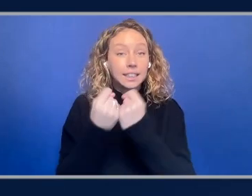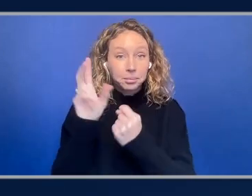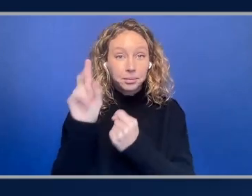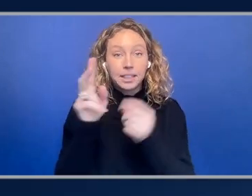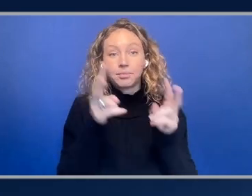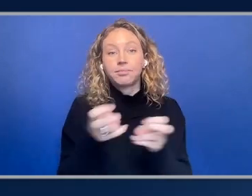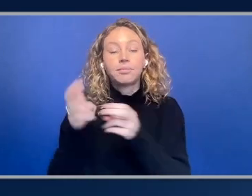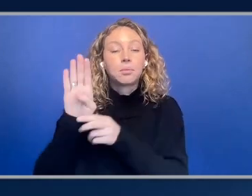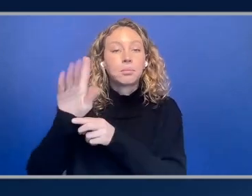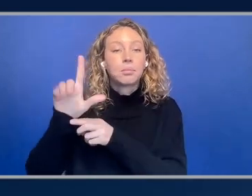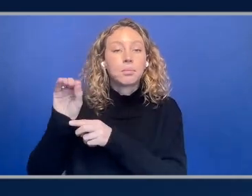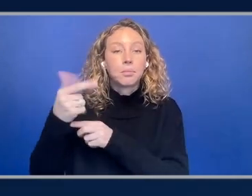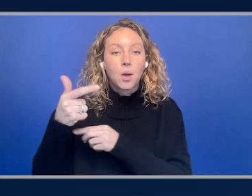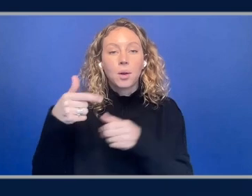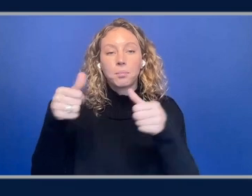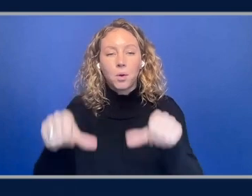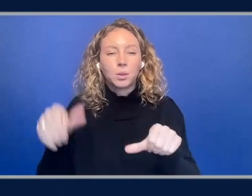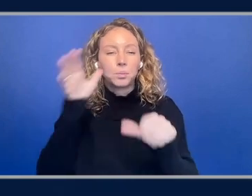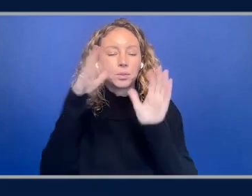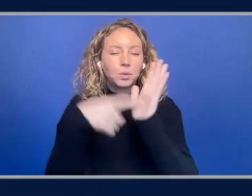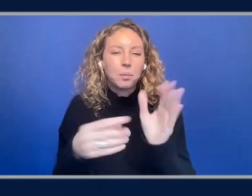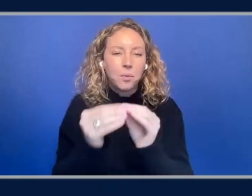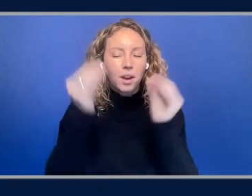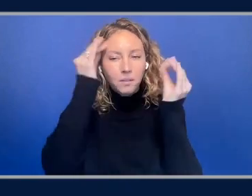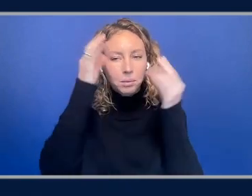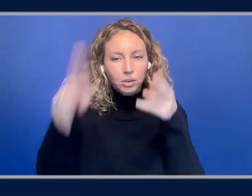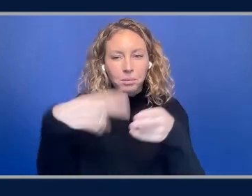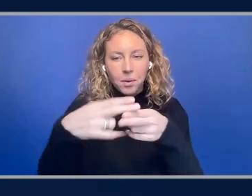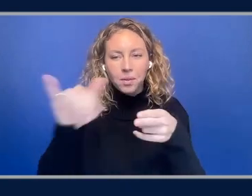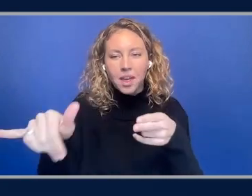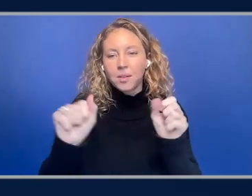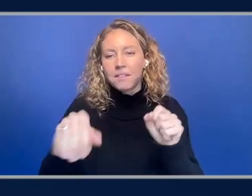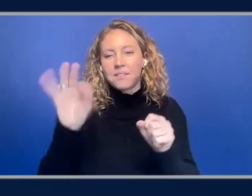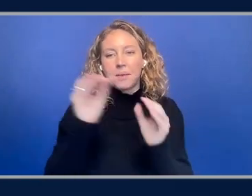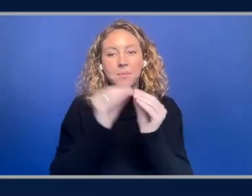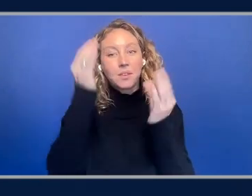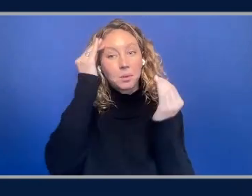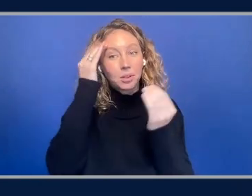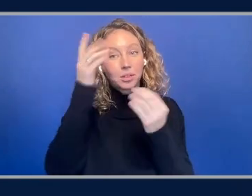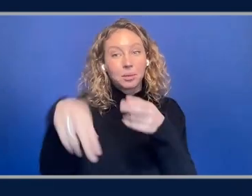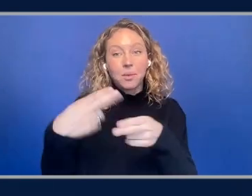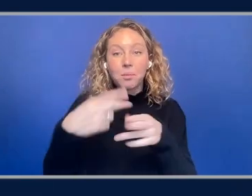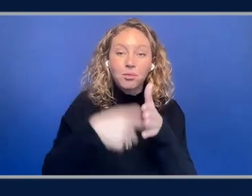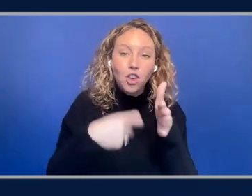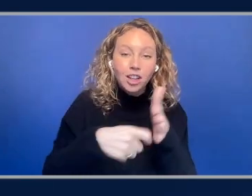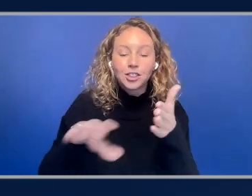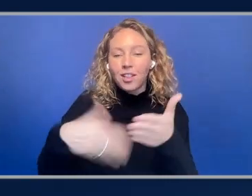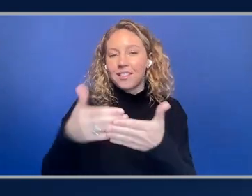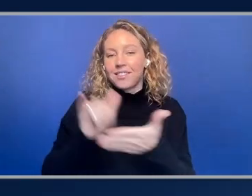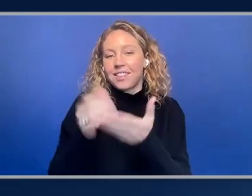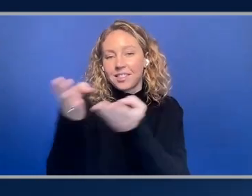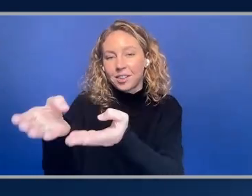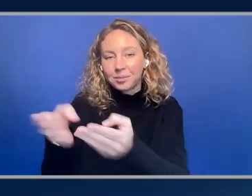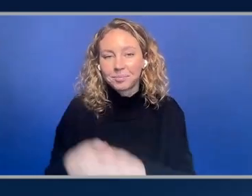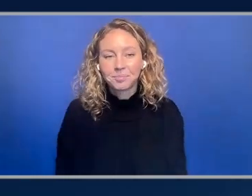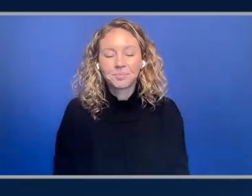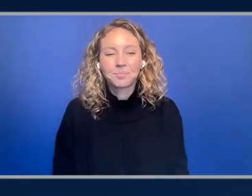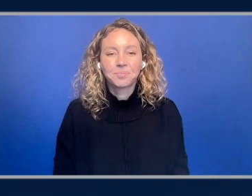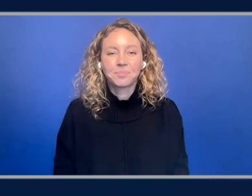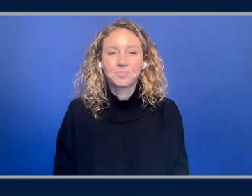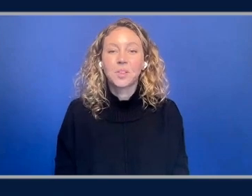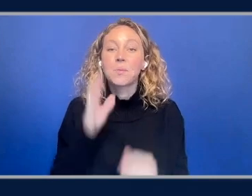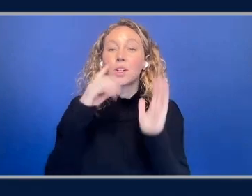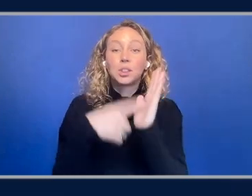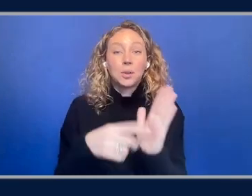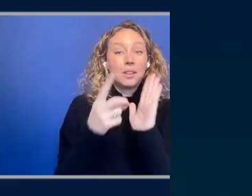post, and that'll get you down to more information to find information about the pricing. Okay. Yeah. All right, let's see it. Let's see the demo. Let's All